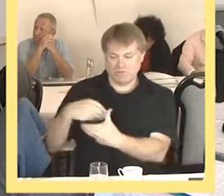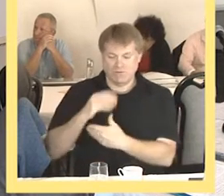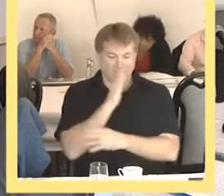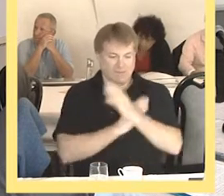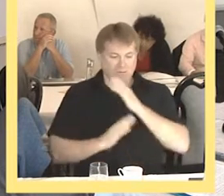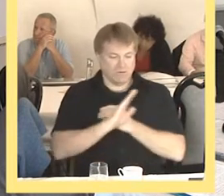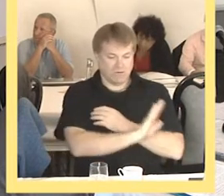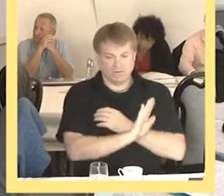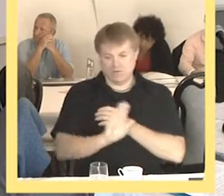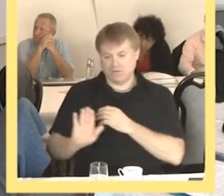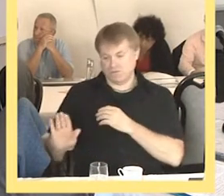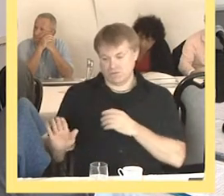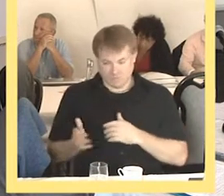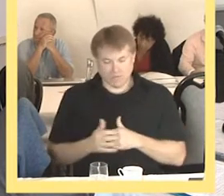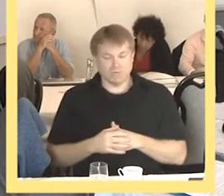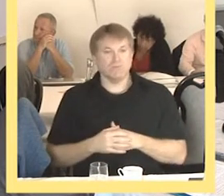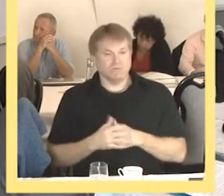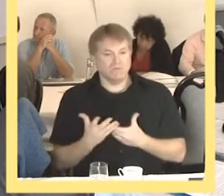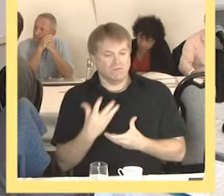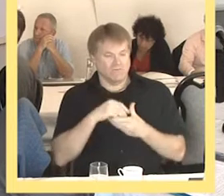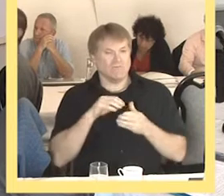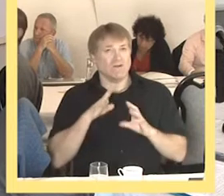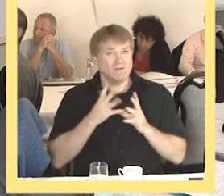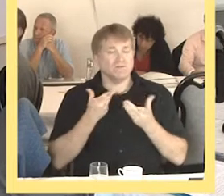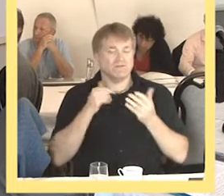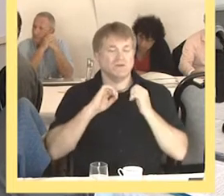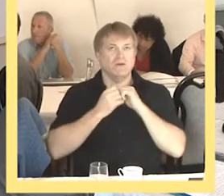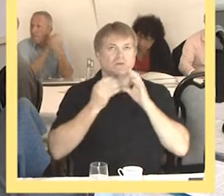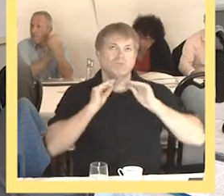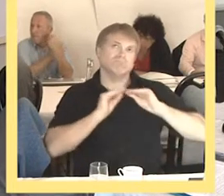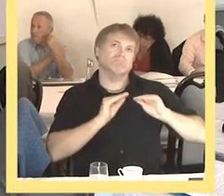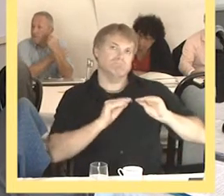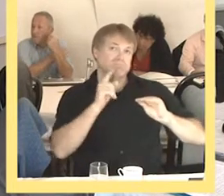about prolonging them to take care of